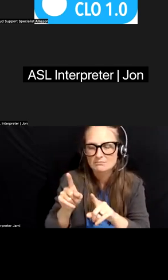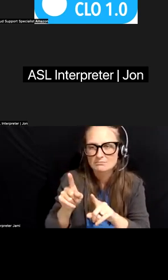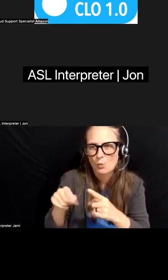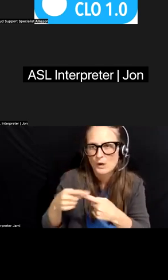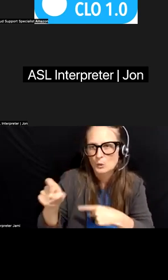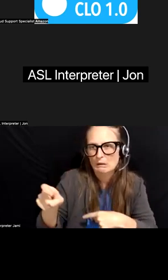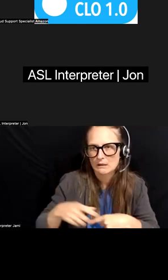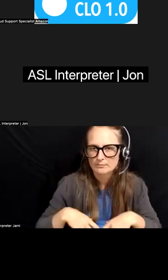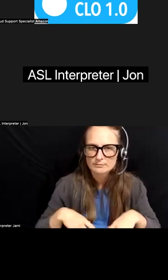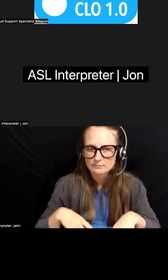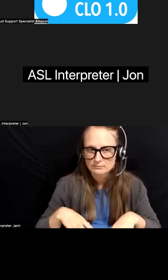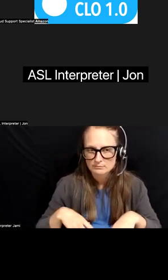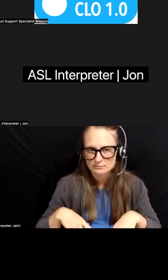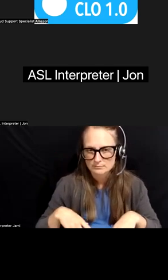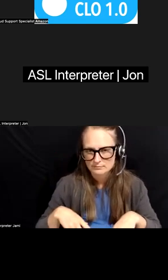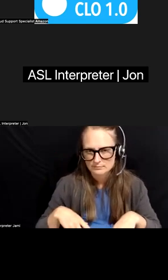Everybody's good with that